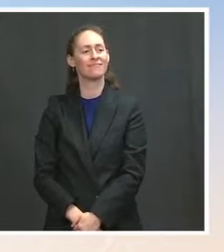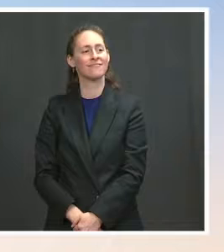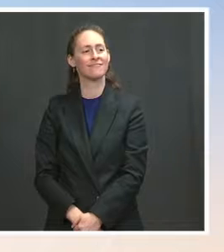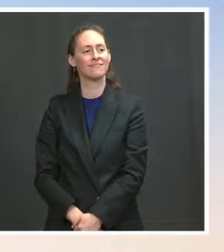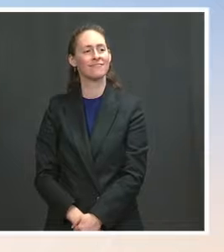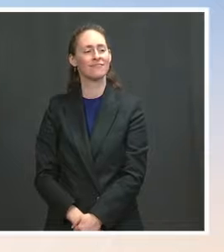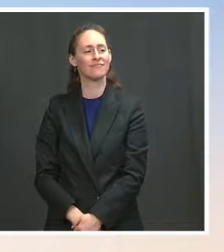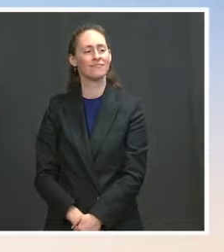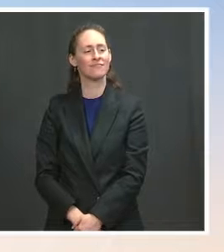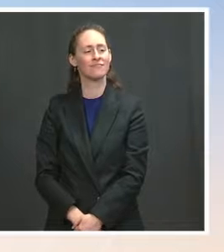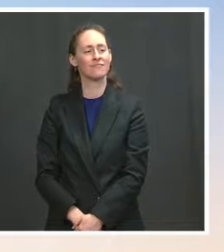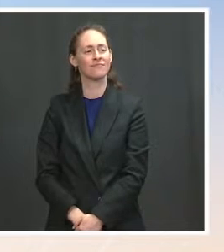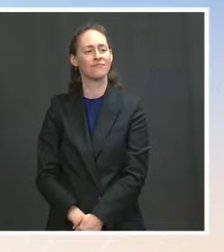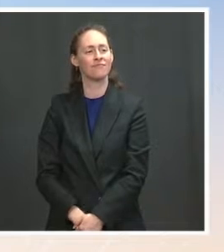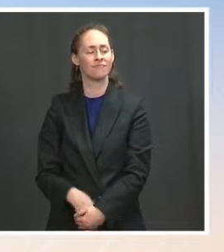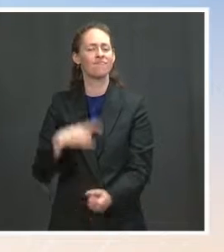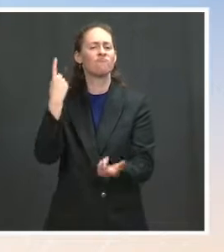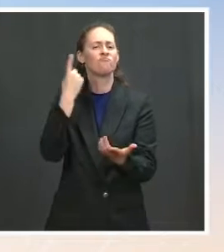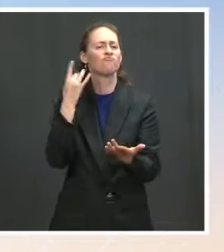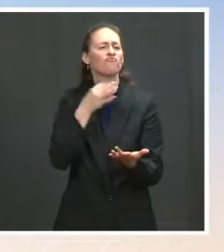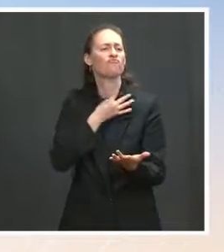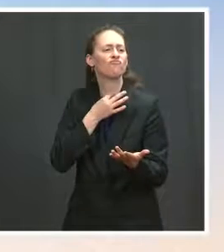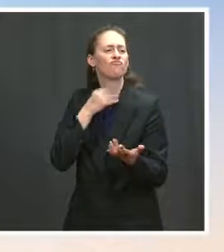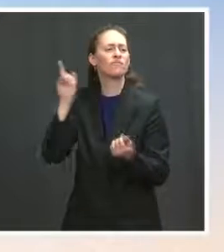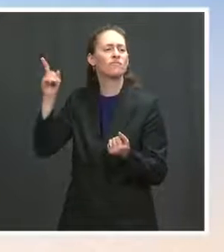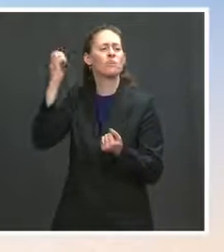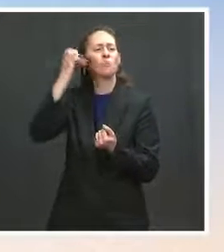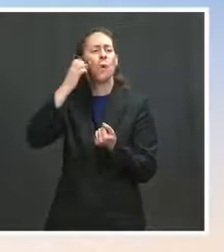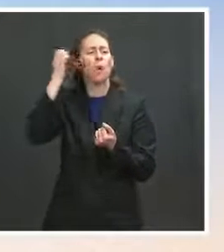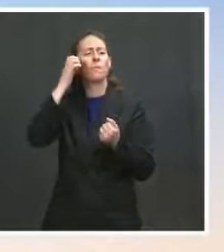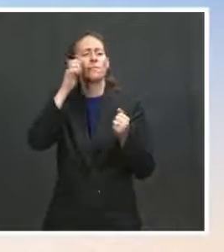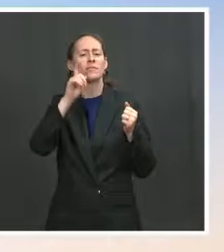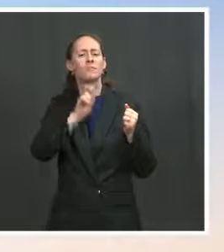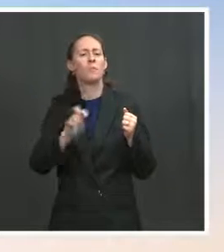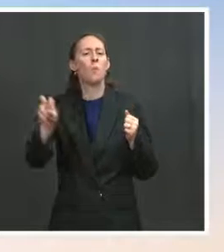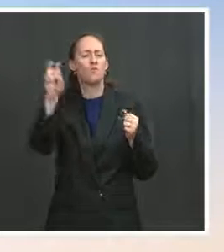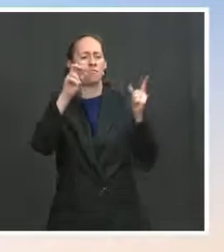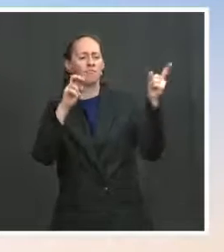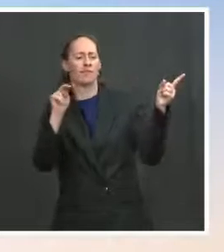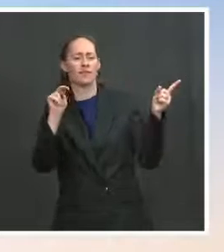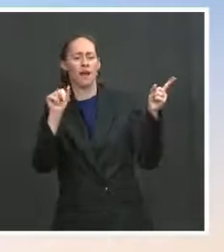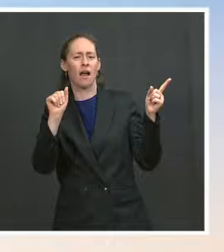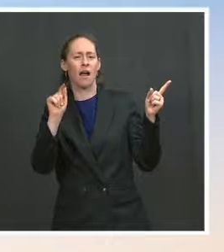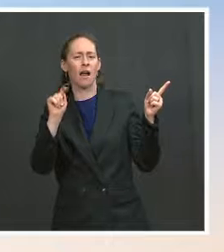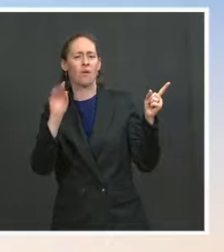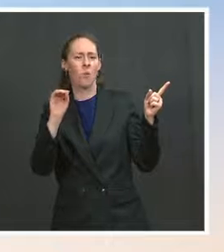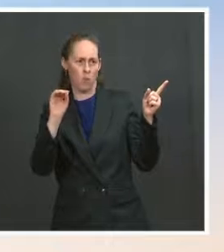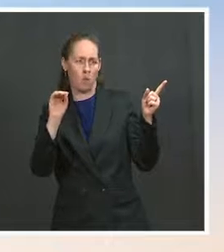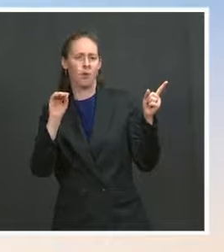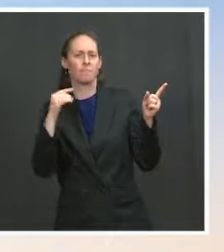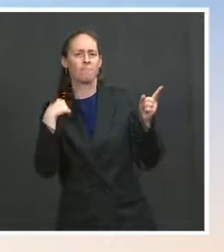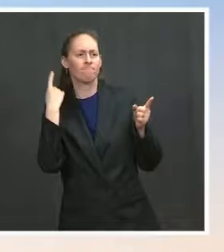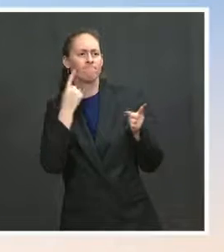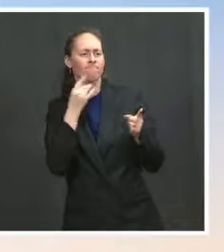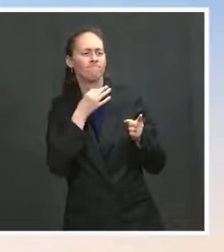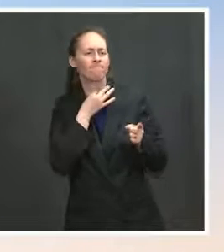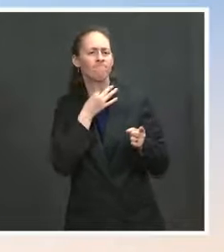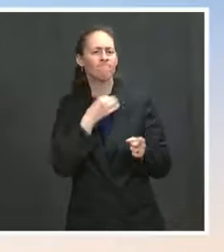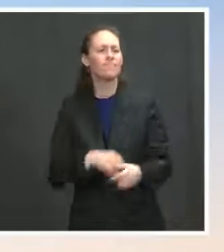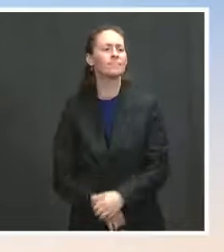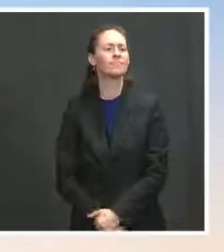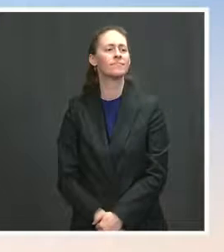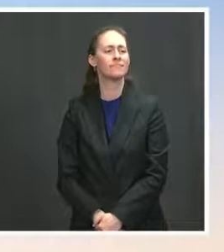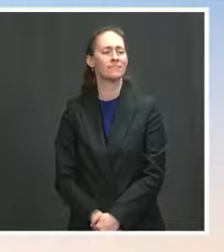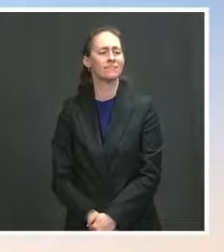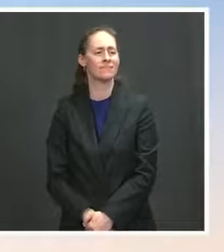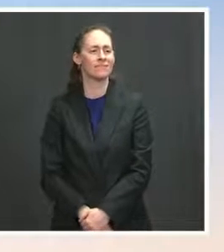these sit-downs with allies on NATO for Putin, is this meant to effectively project President Biden as a messenger of